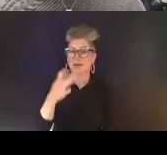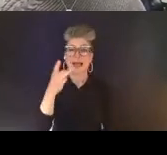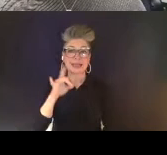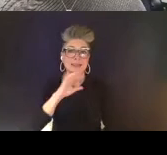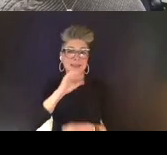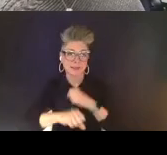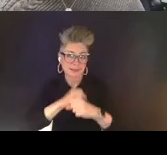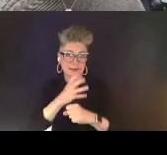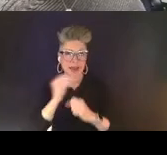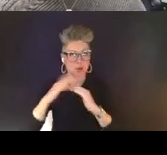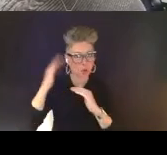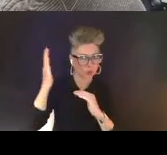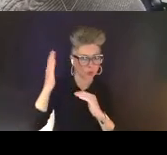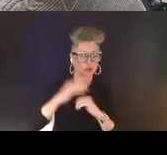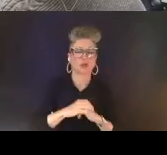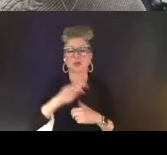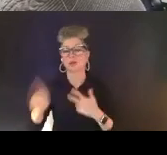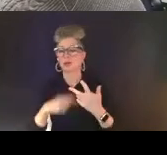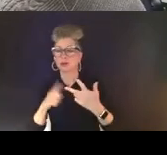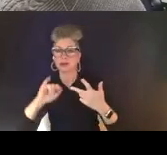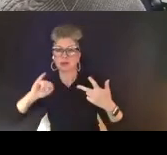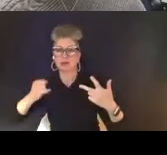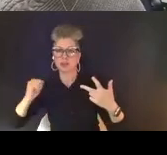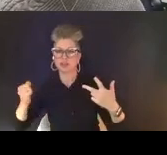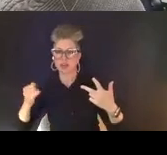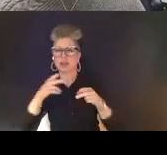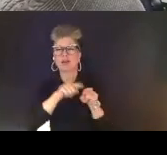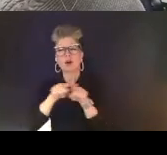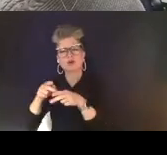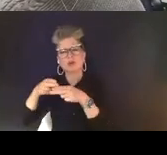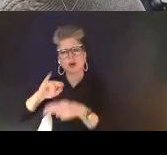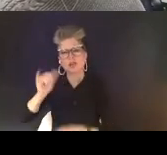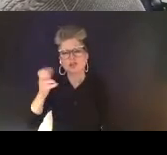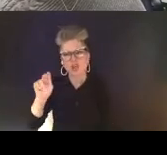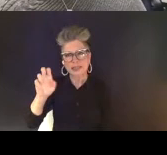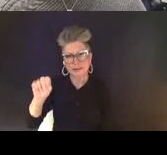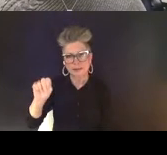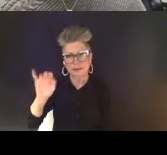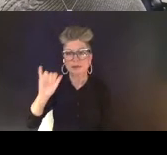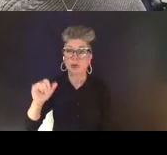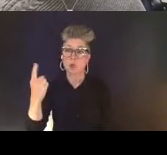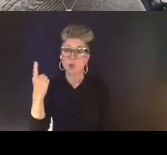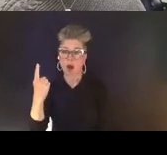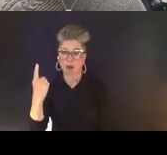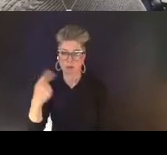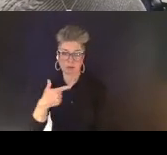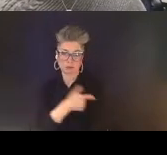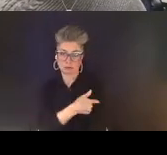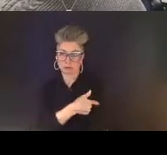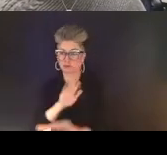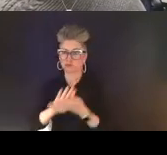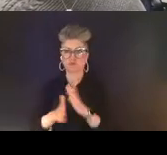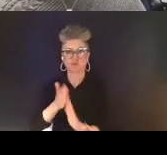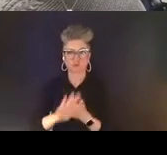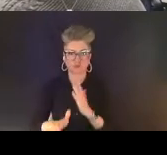& Johnson. It's also referred to as the Janssen vaccine. That is a 1 injection, one and done kind of